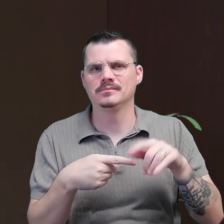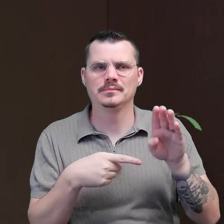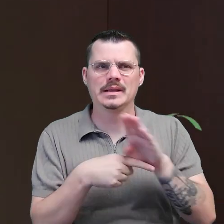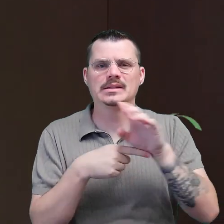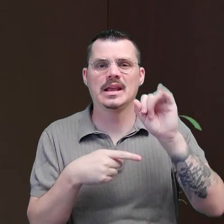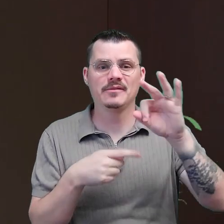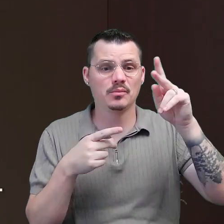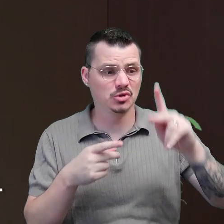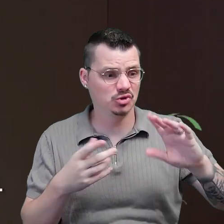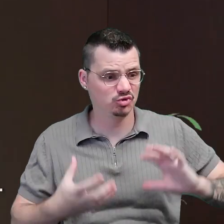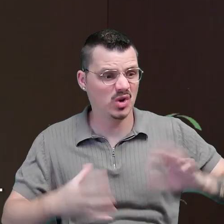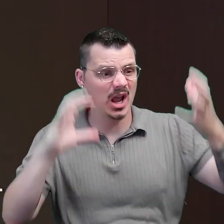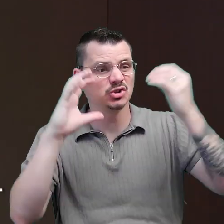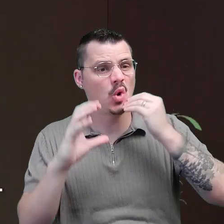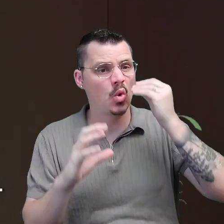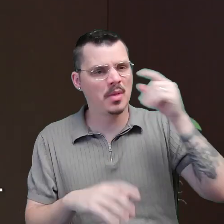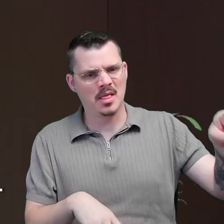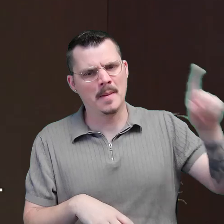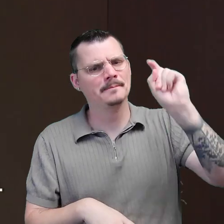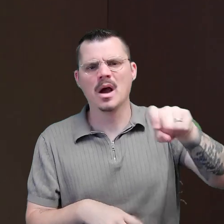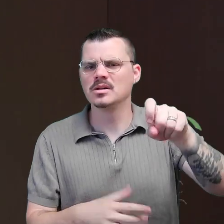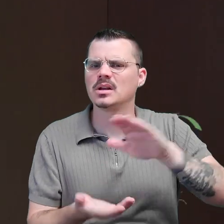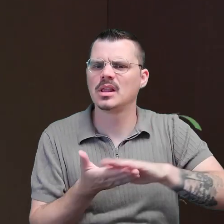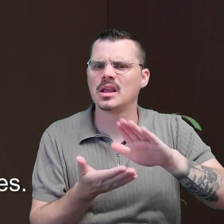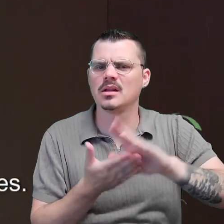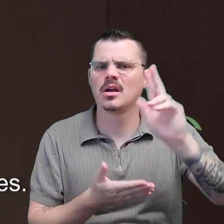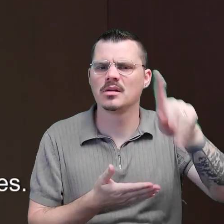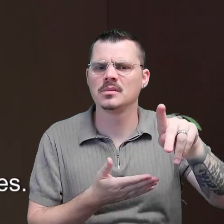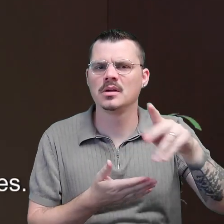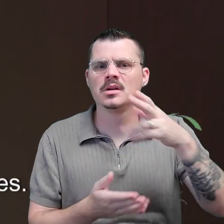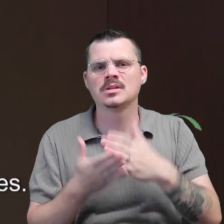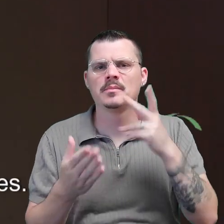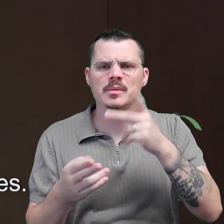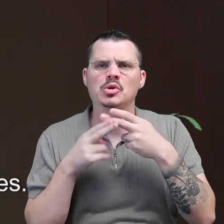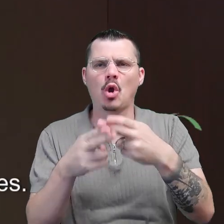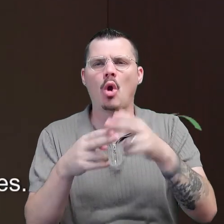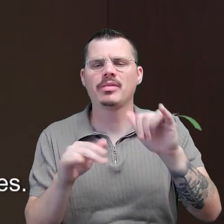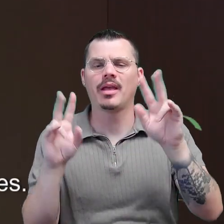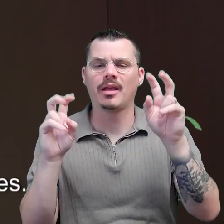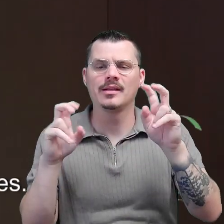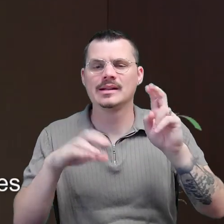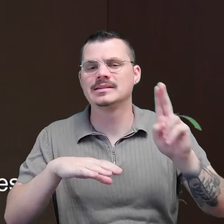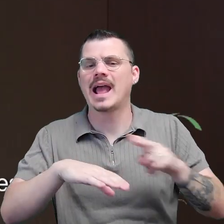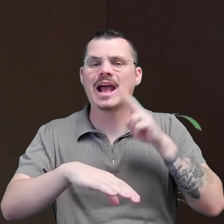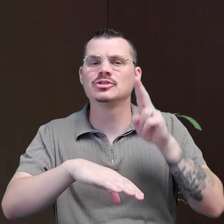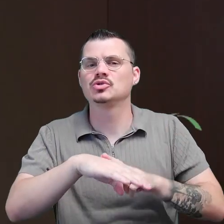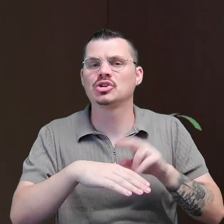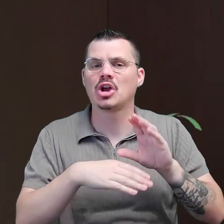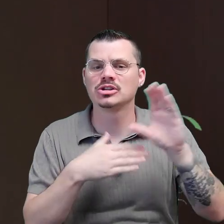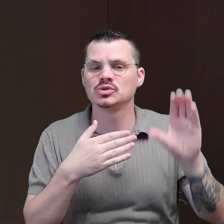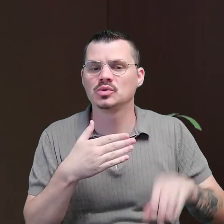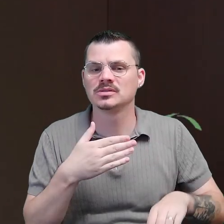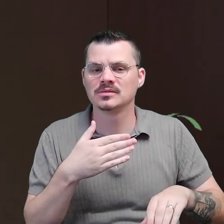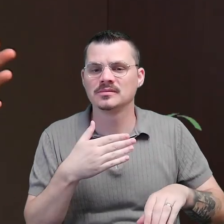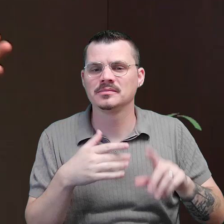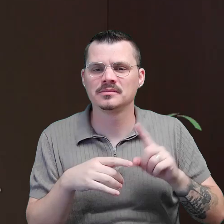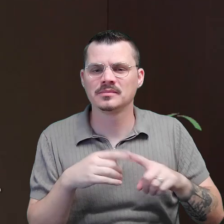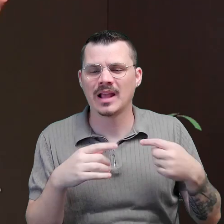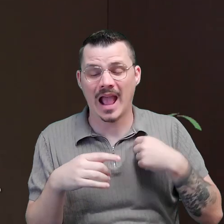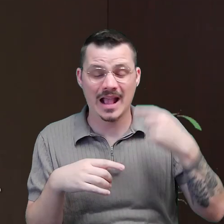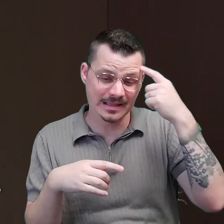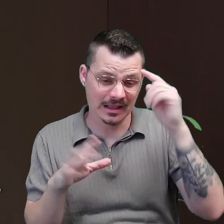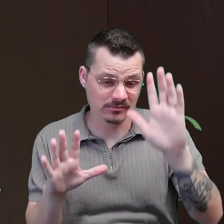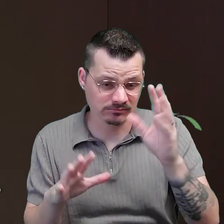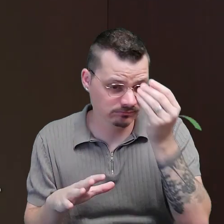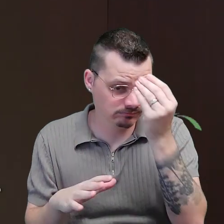if the person trashes their home, they have to help clean it up. Some people call that natural consequences. Well, that's a bunch of, what's